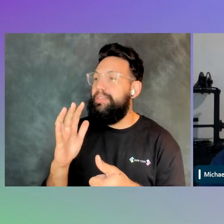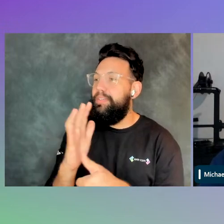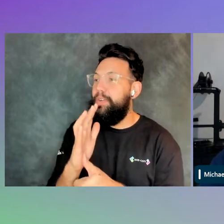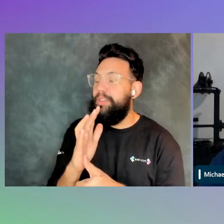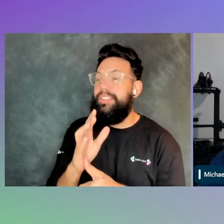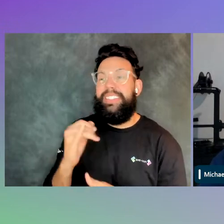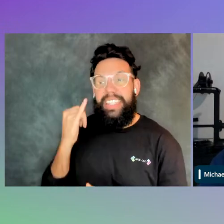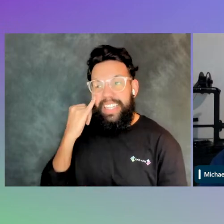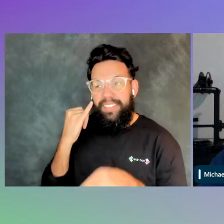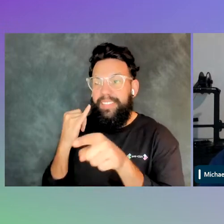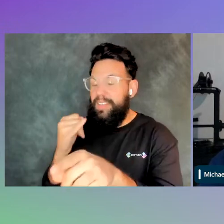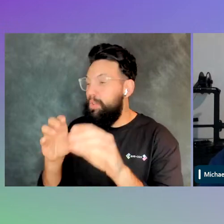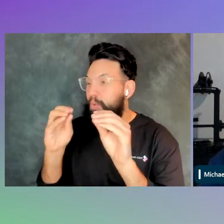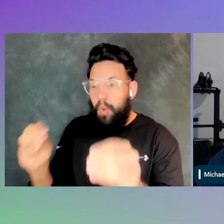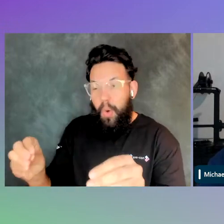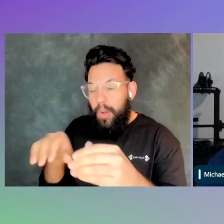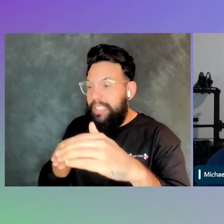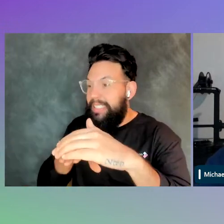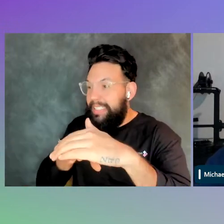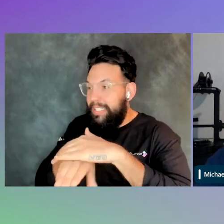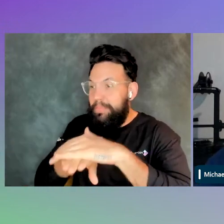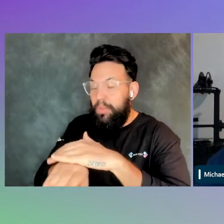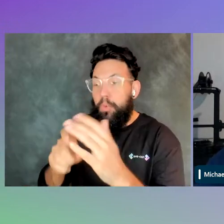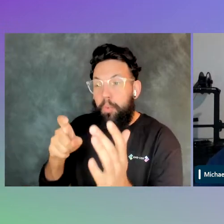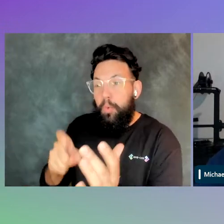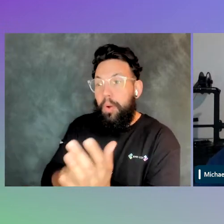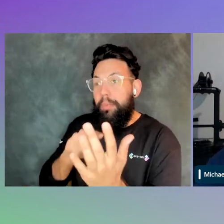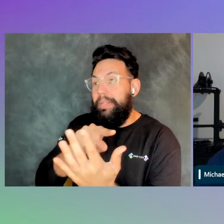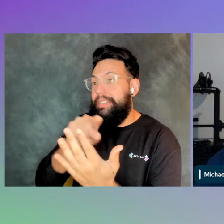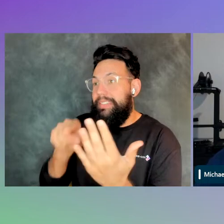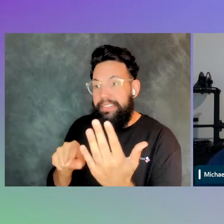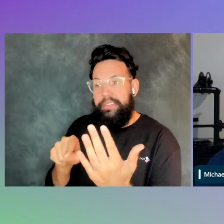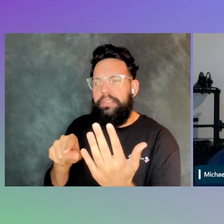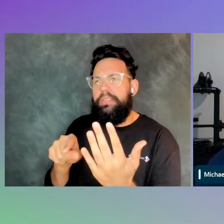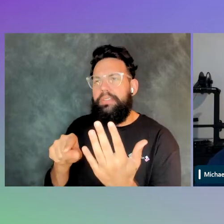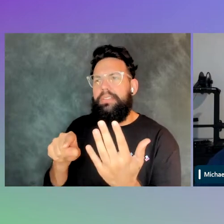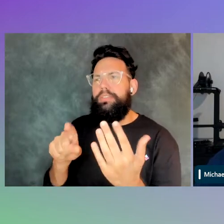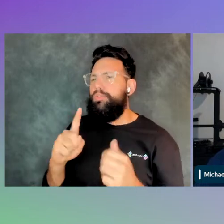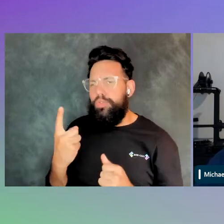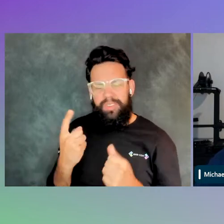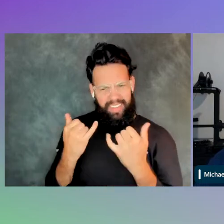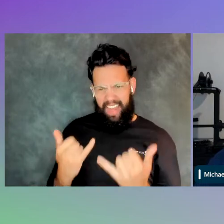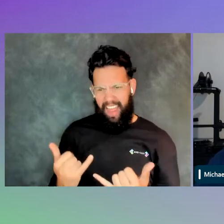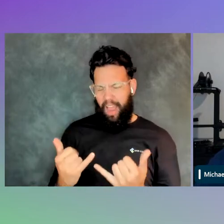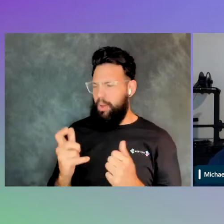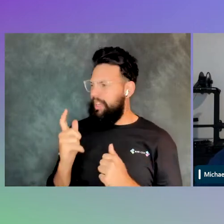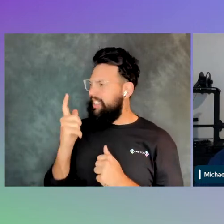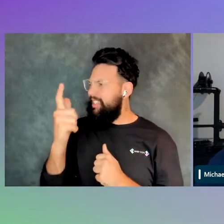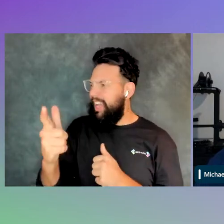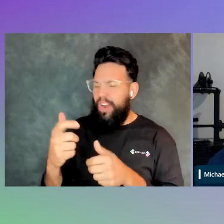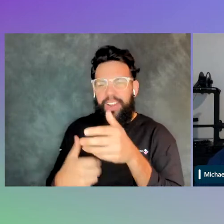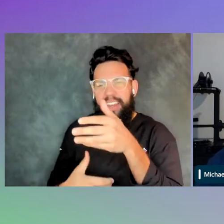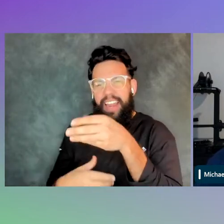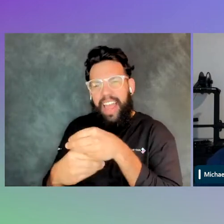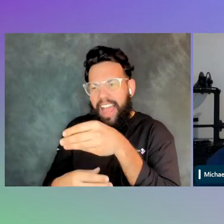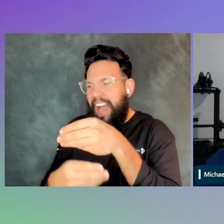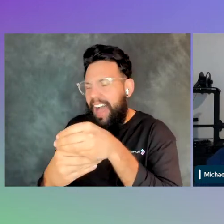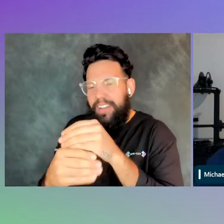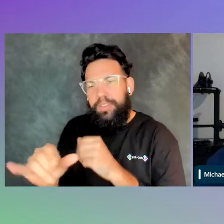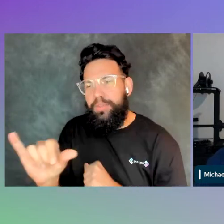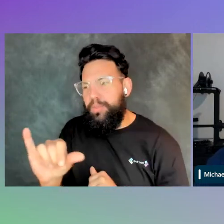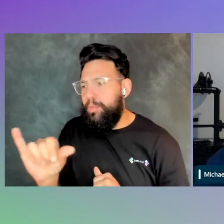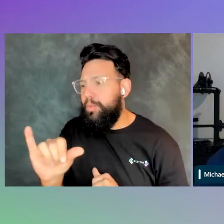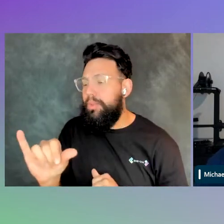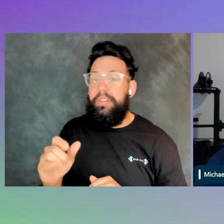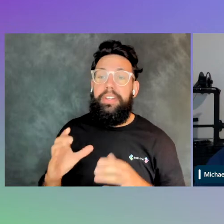requirements only means that you don't have them now. This is something that can change from the customer